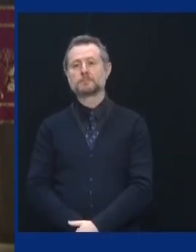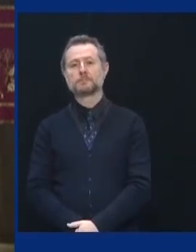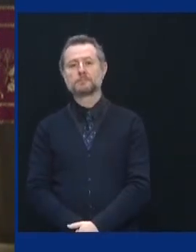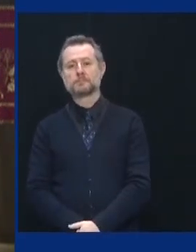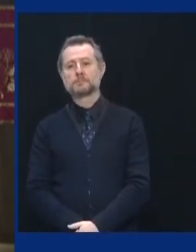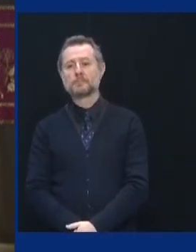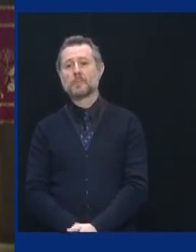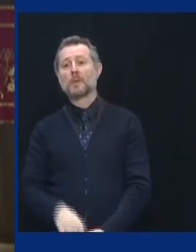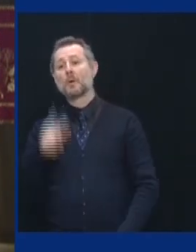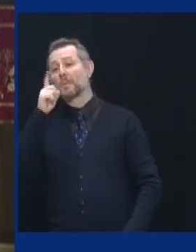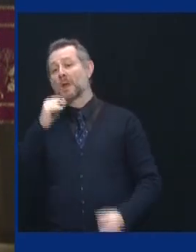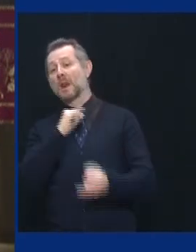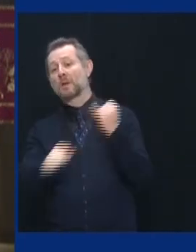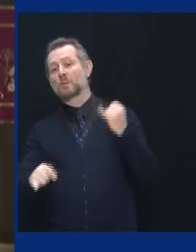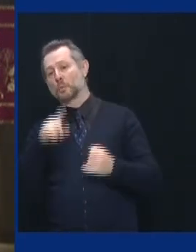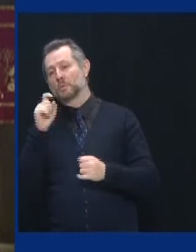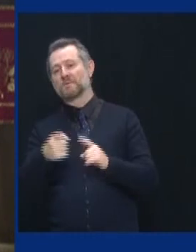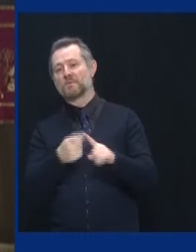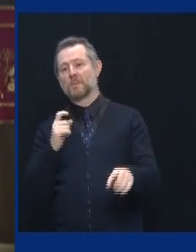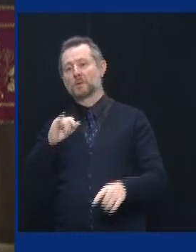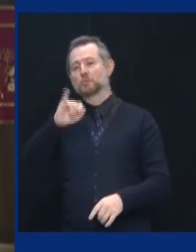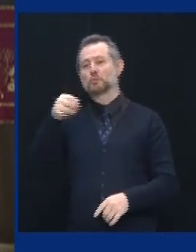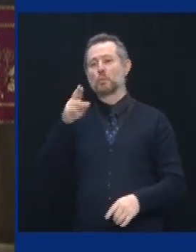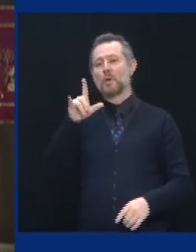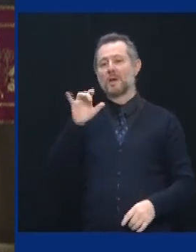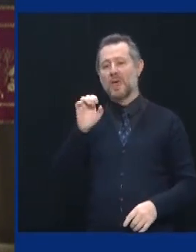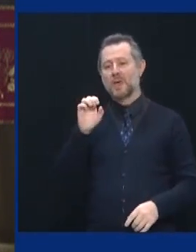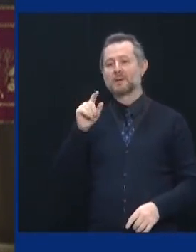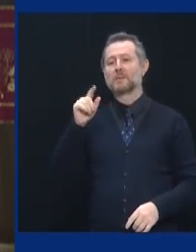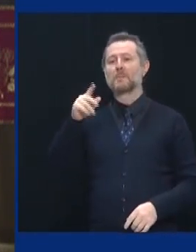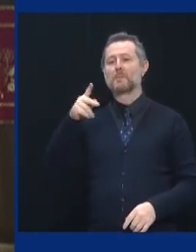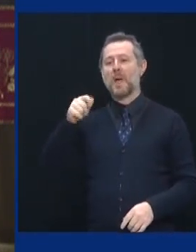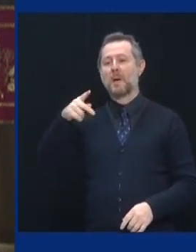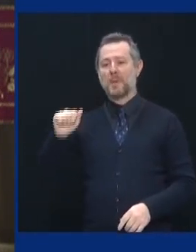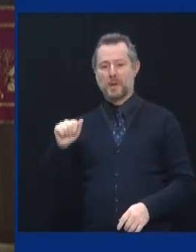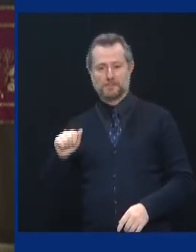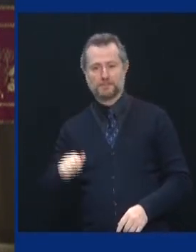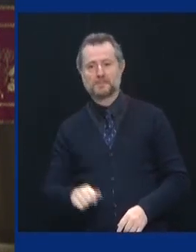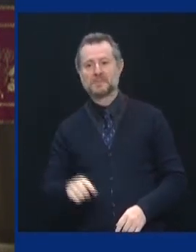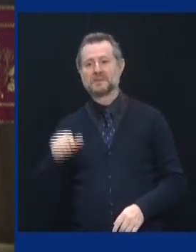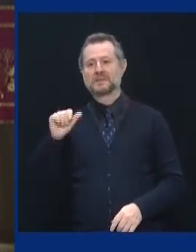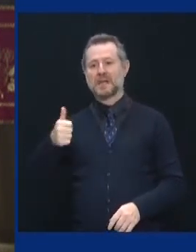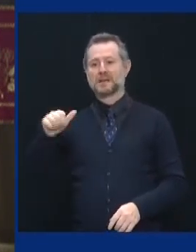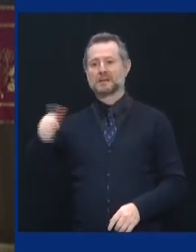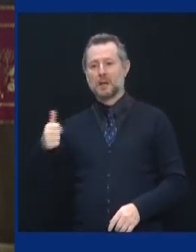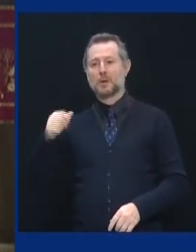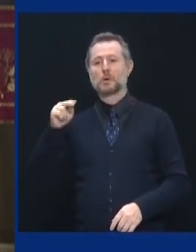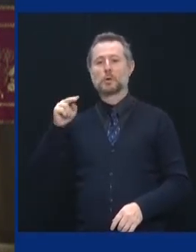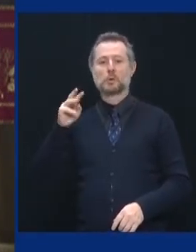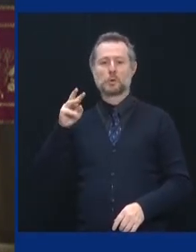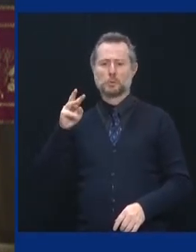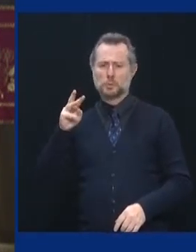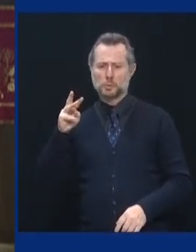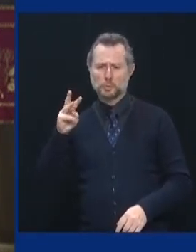Governor, your last question comes from Juliet Papa at 1010 Wins. Juliet, your line is now open. Please unmute your microphone.